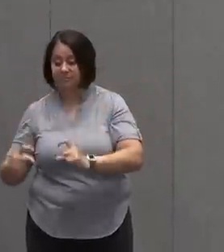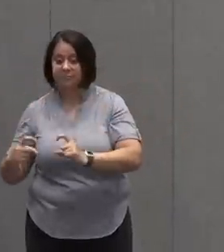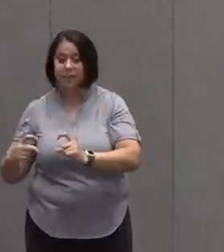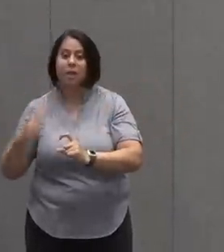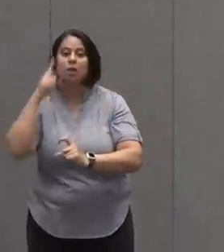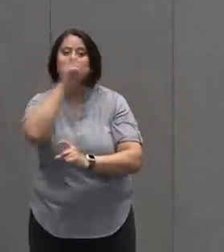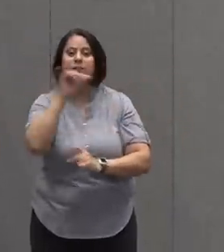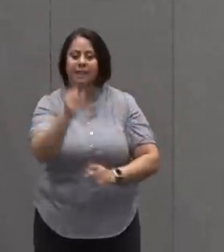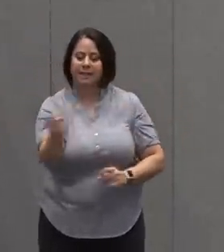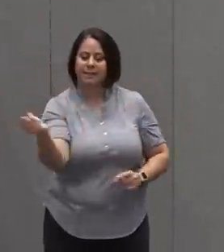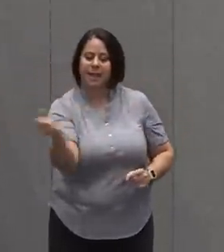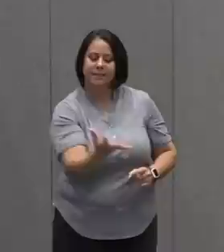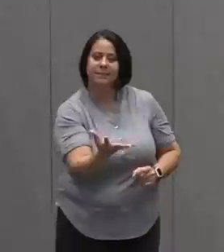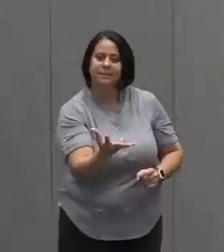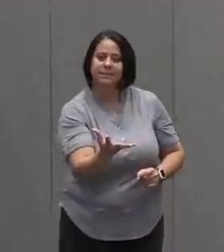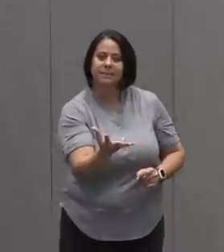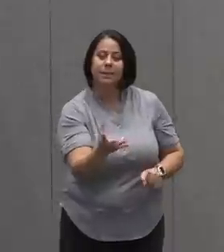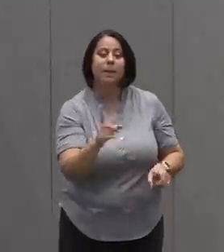You're right.